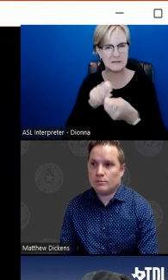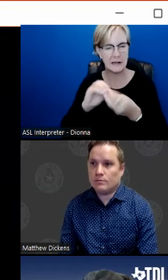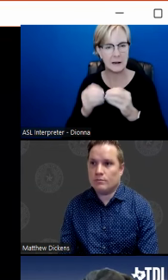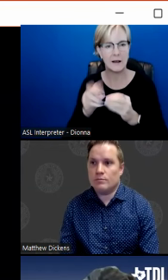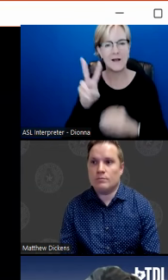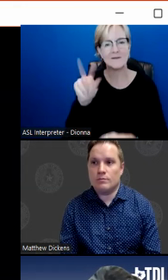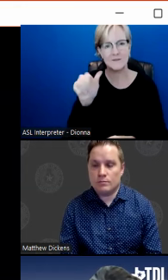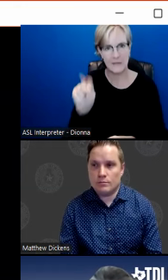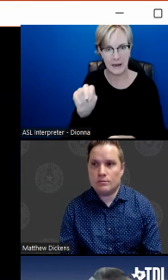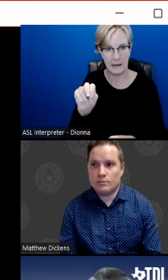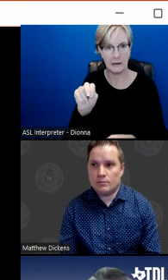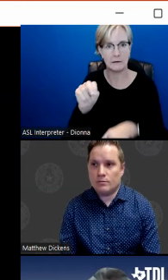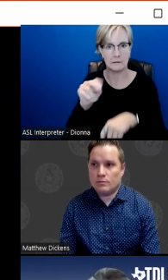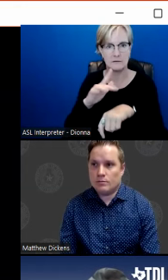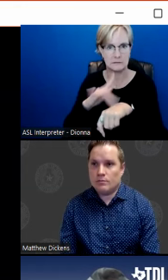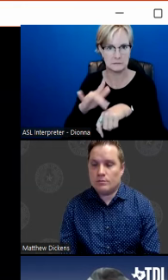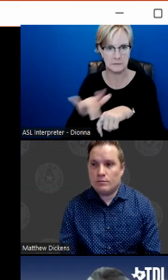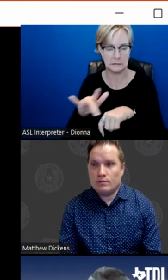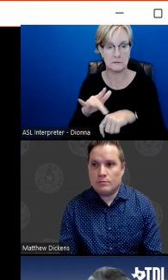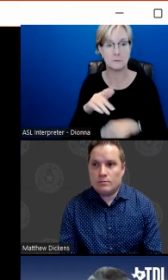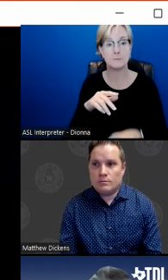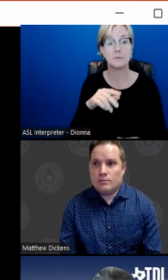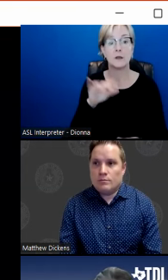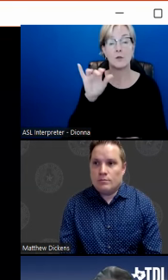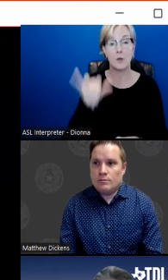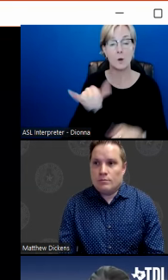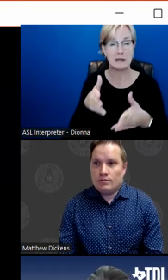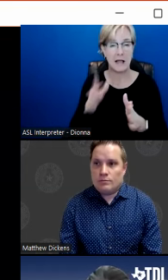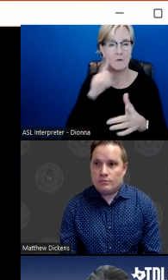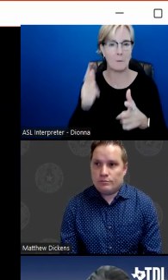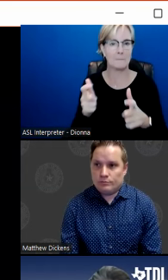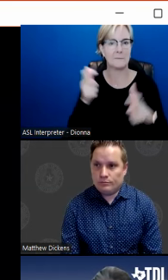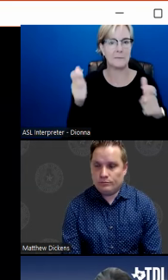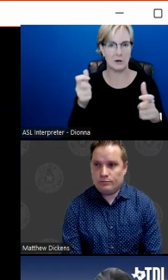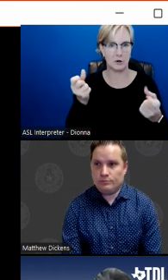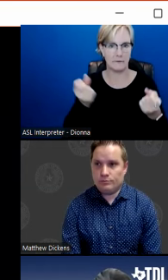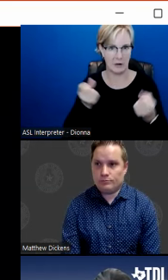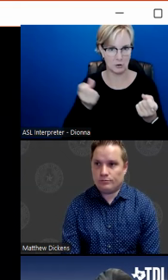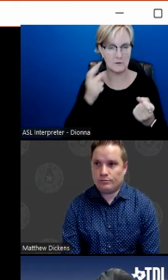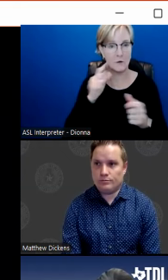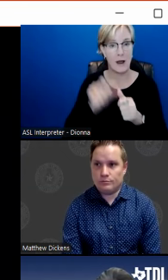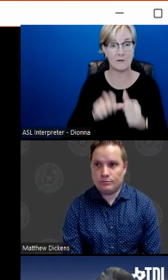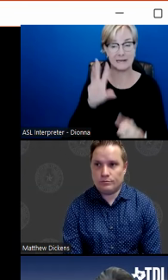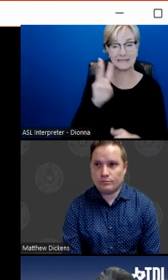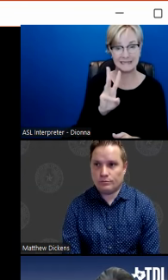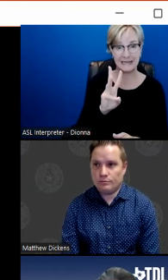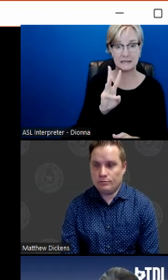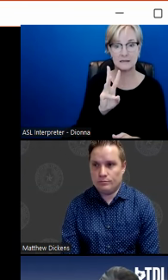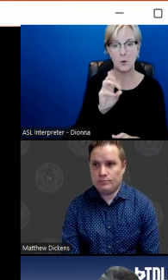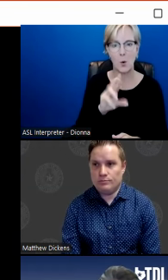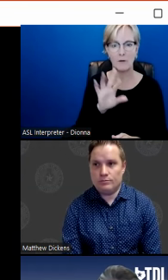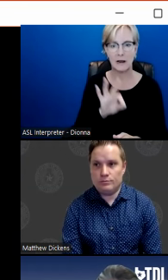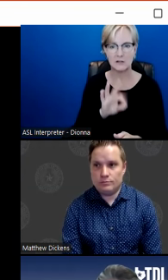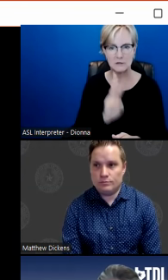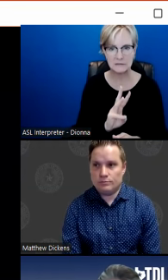accessible parking spaces. Van accessible parking spaces allow for bigger vehicles. For every six or fraction of six